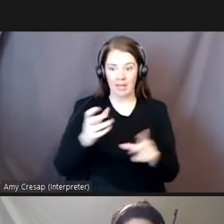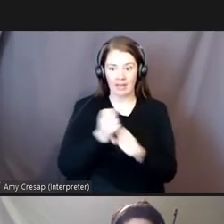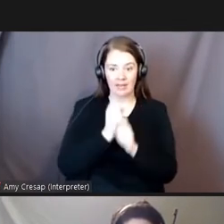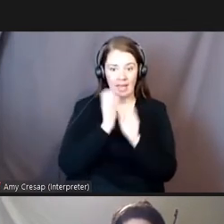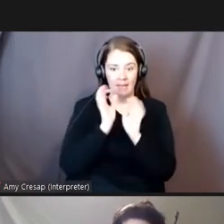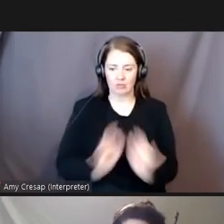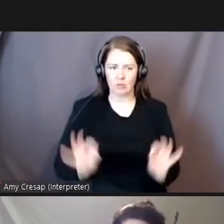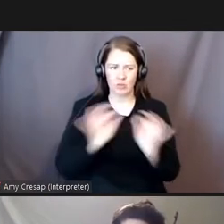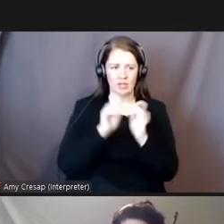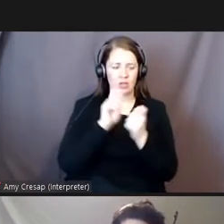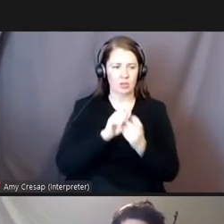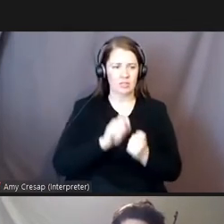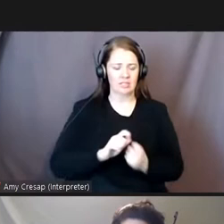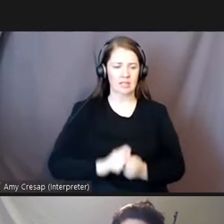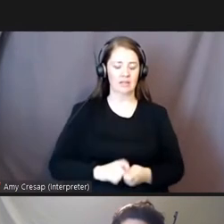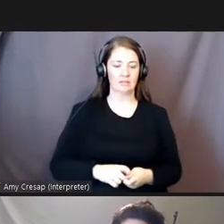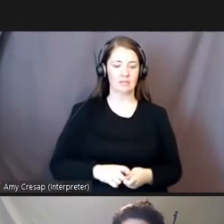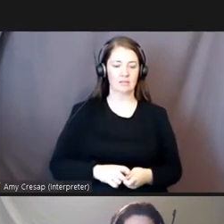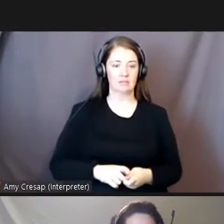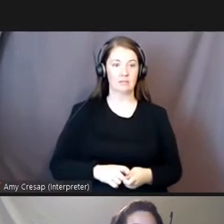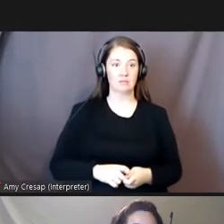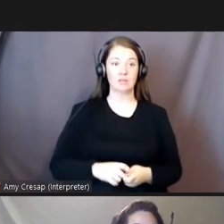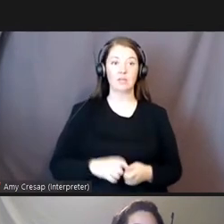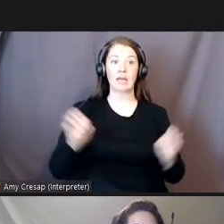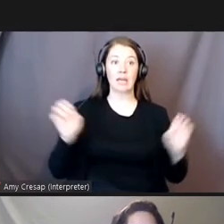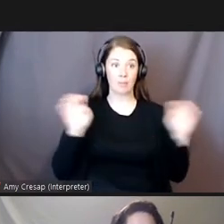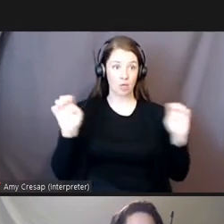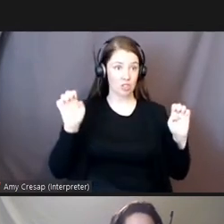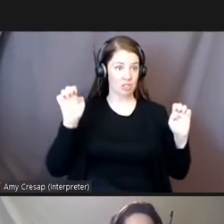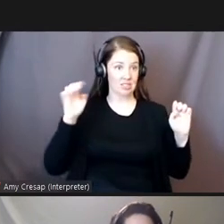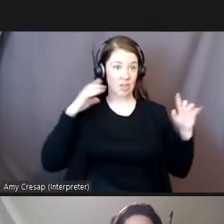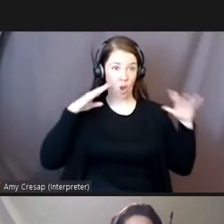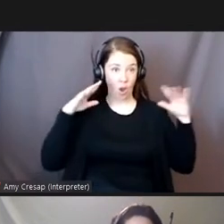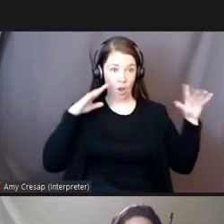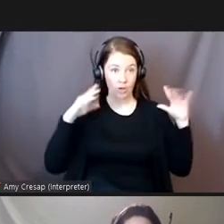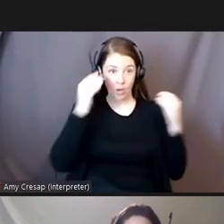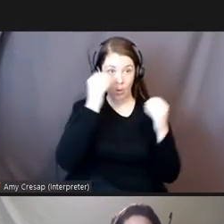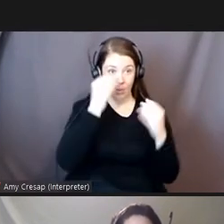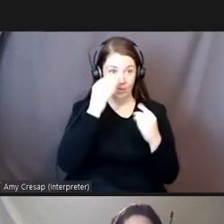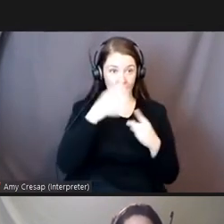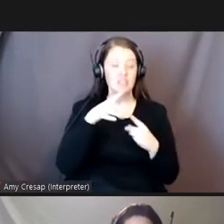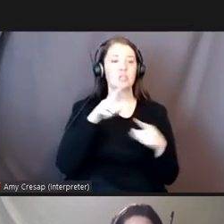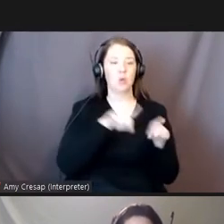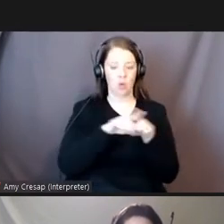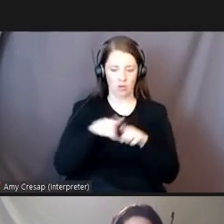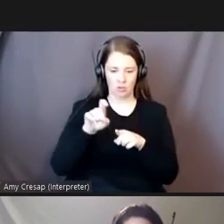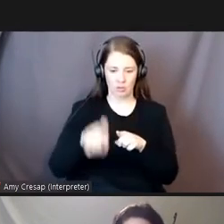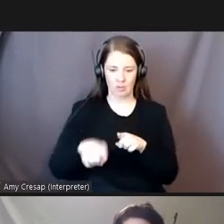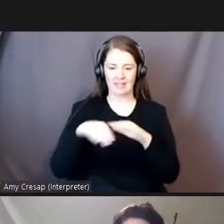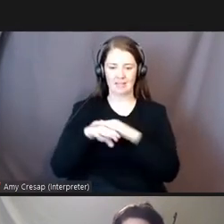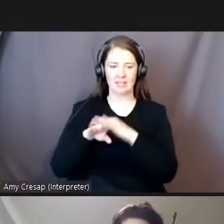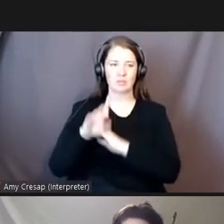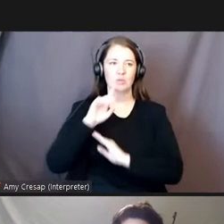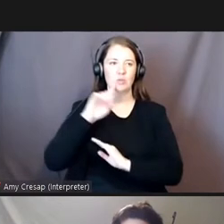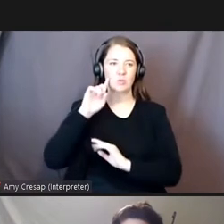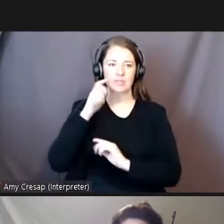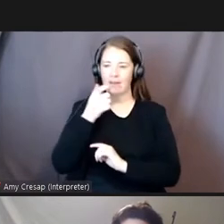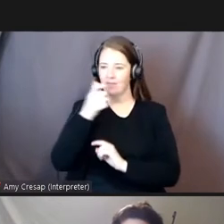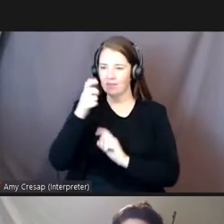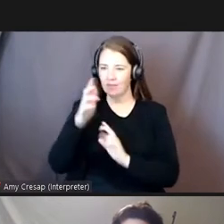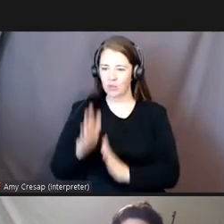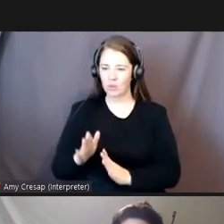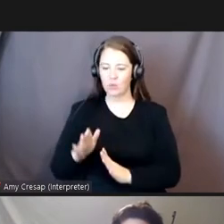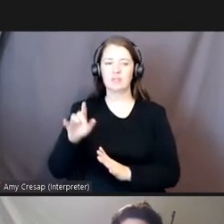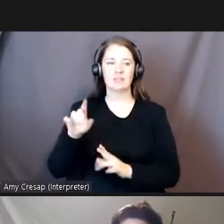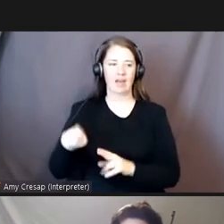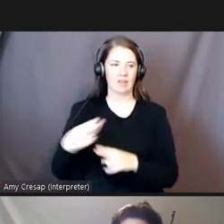that's provided in the audio must also be accessible to deaf viewers through closed captioning